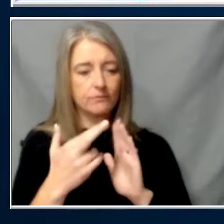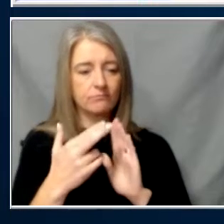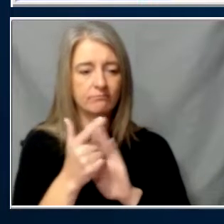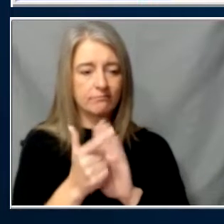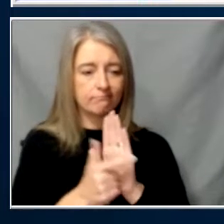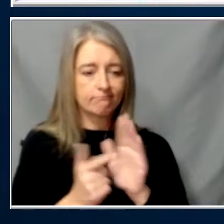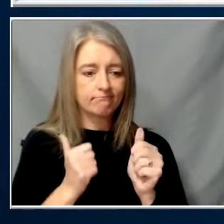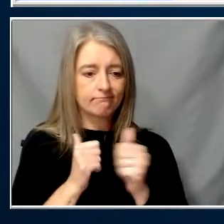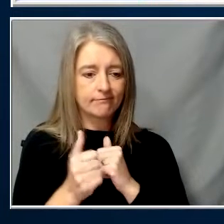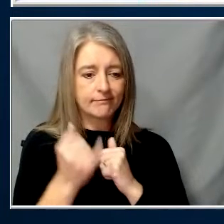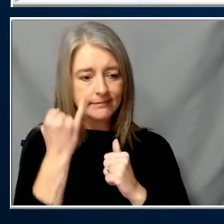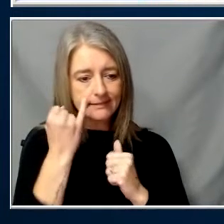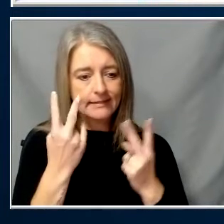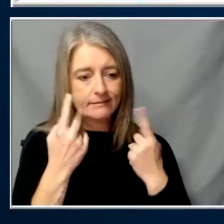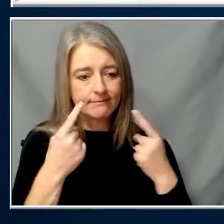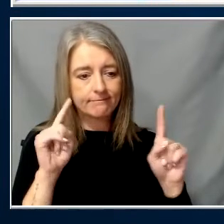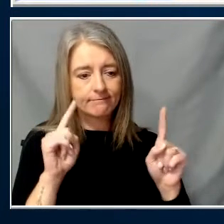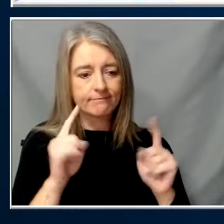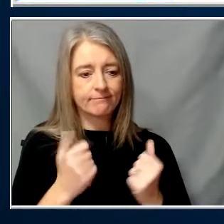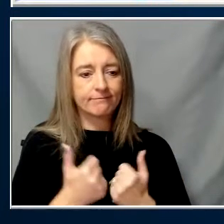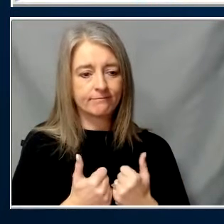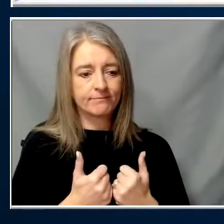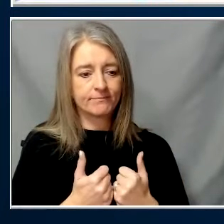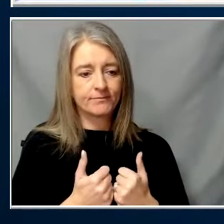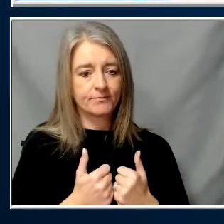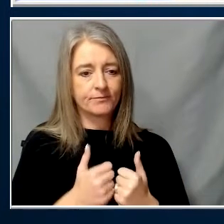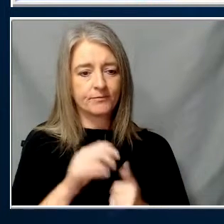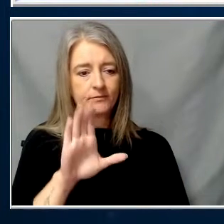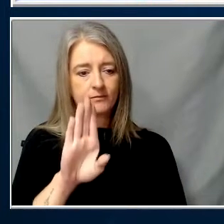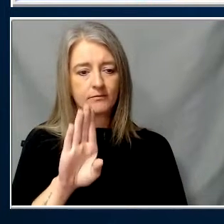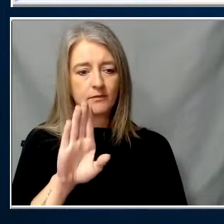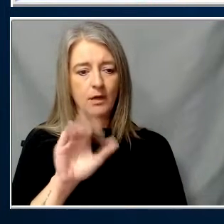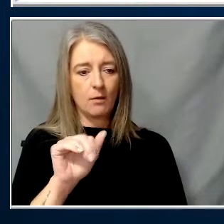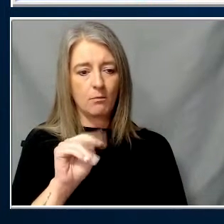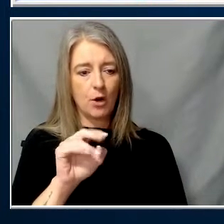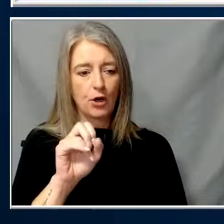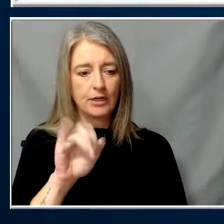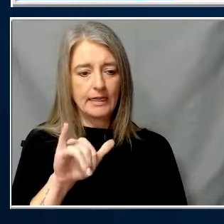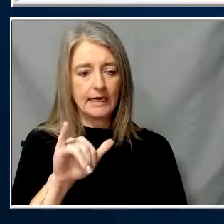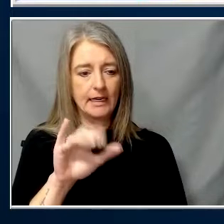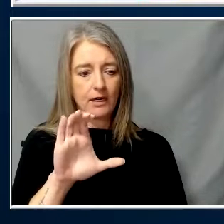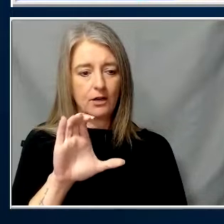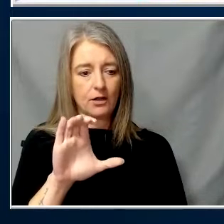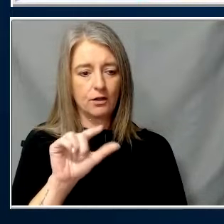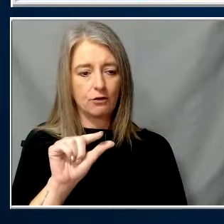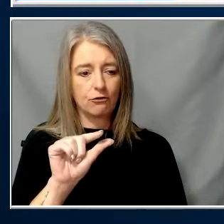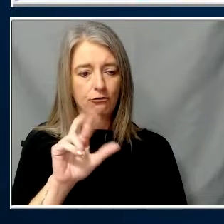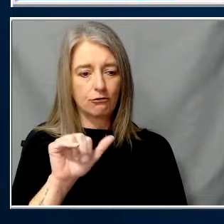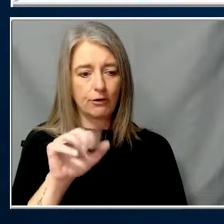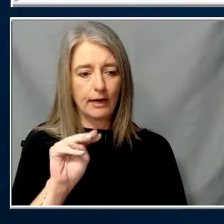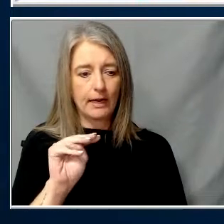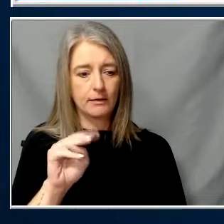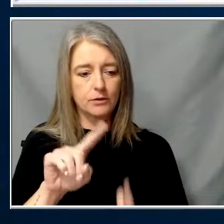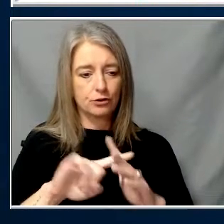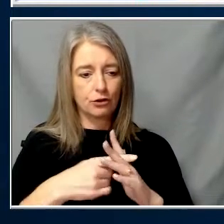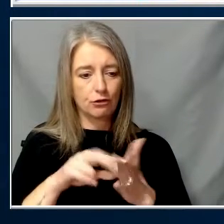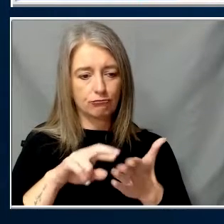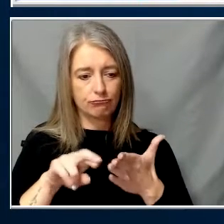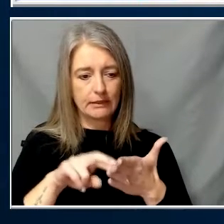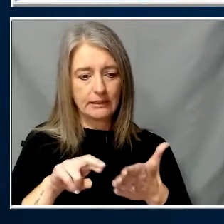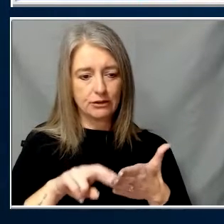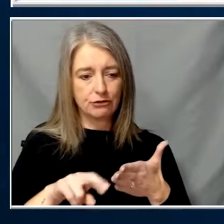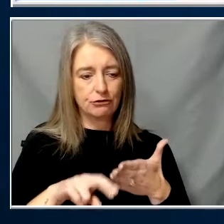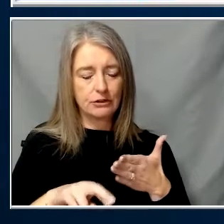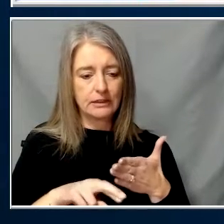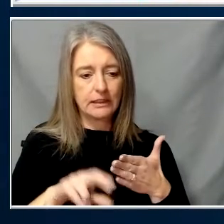effective. Vaccine expert Barney Graham, who you said actually started out researching RSV, he is now commenting on the